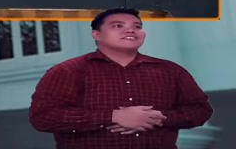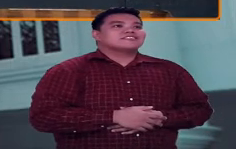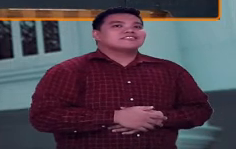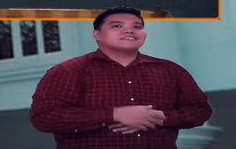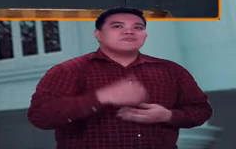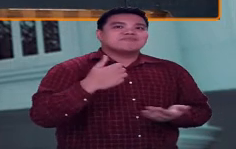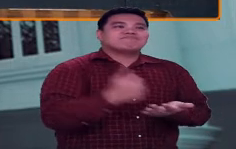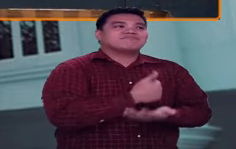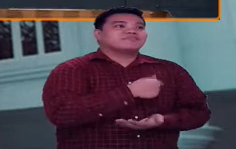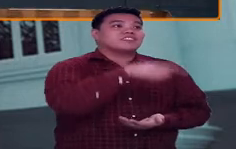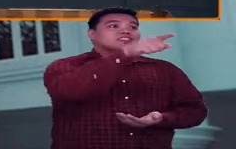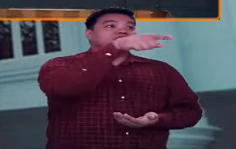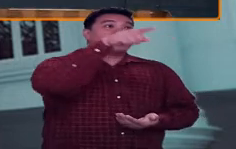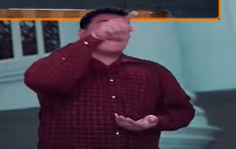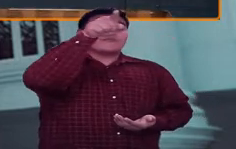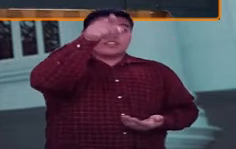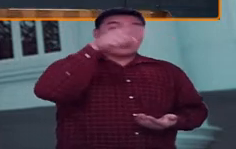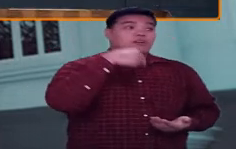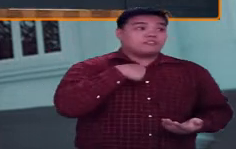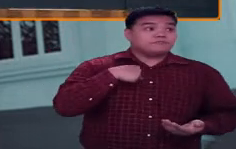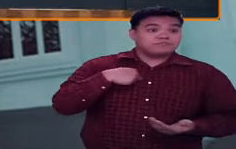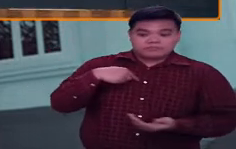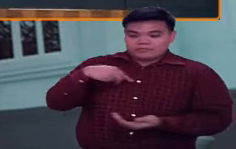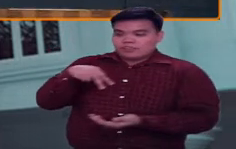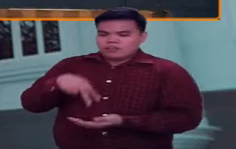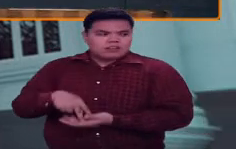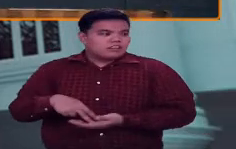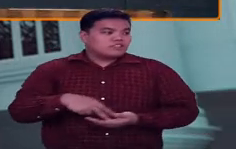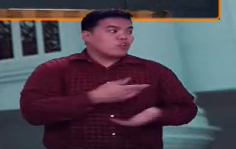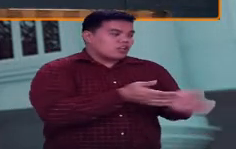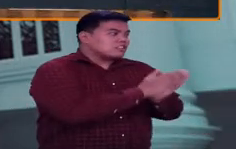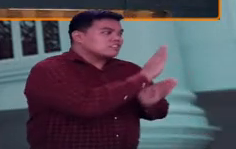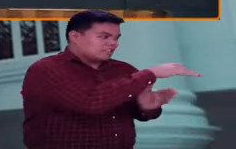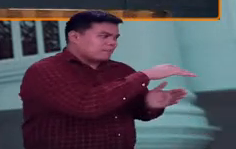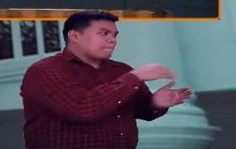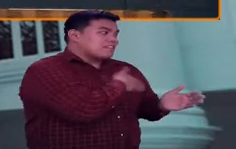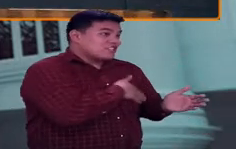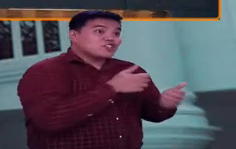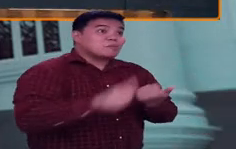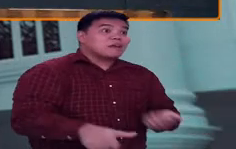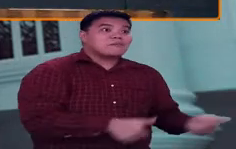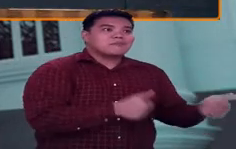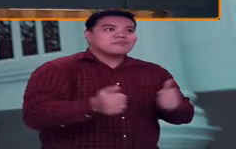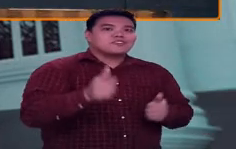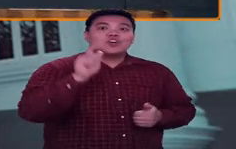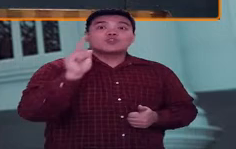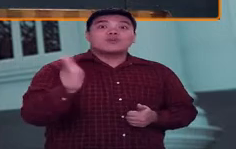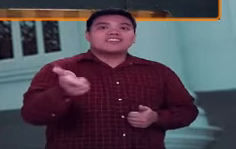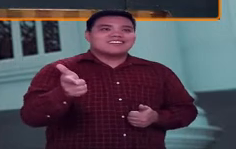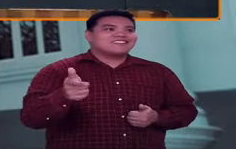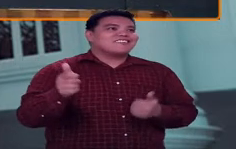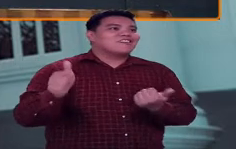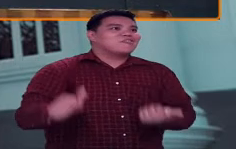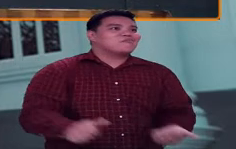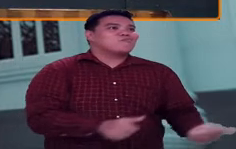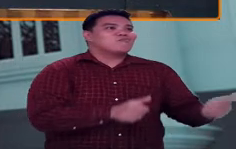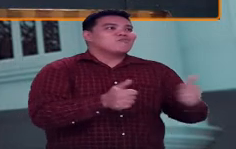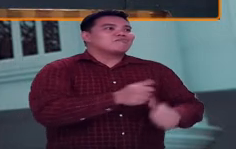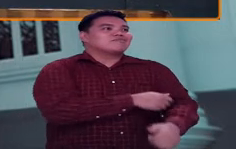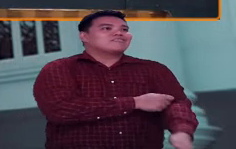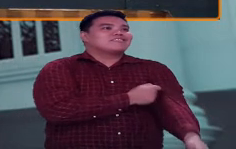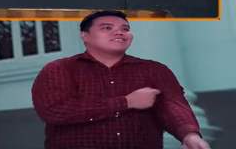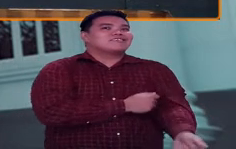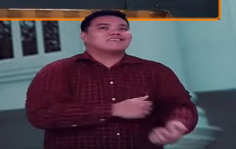When I was there, they asked me to baptize 20 new believers. If we could go to the next slide. And the